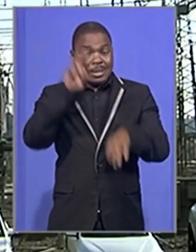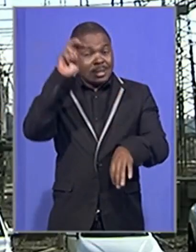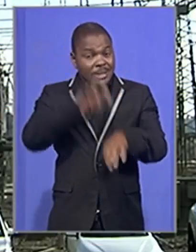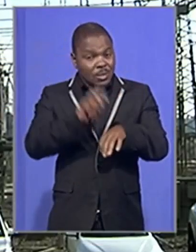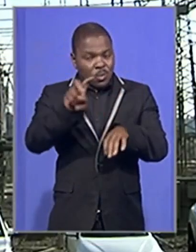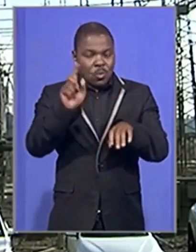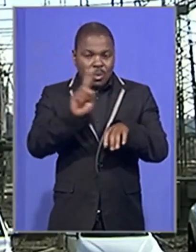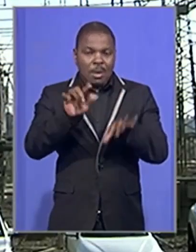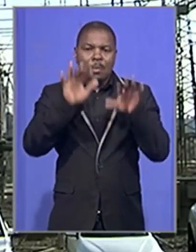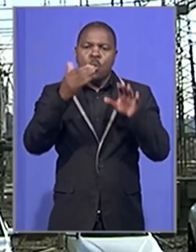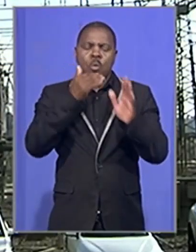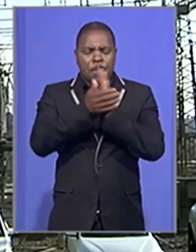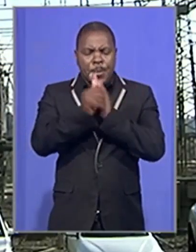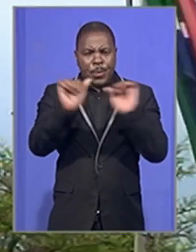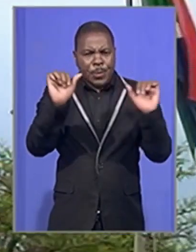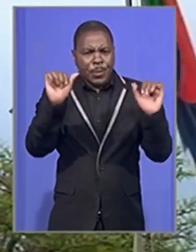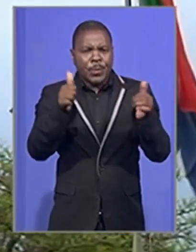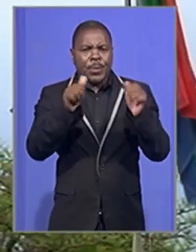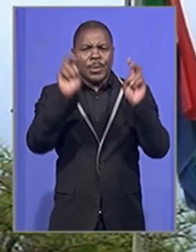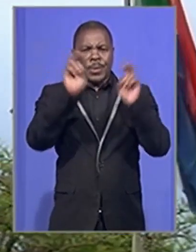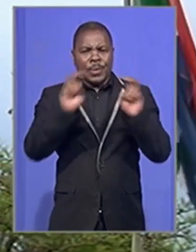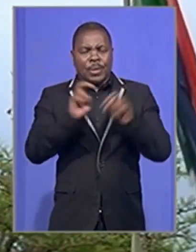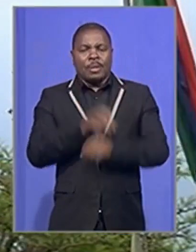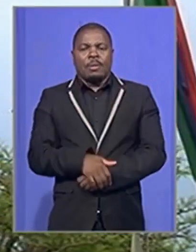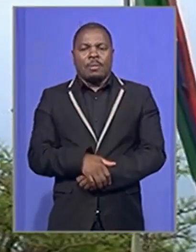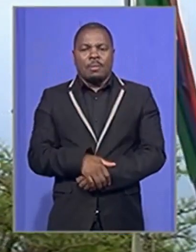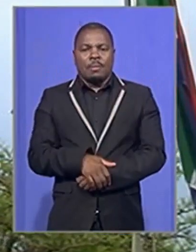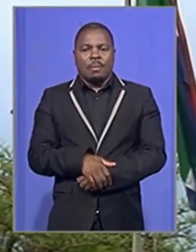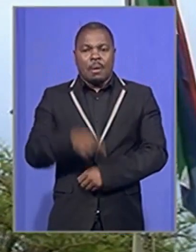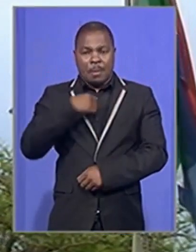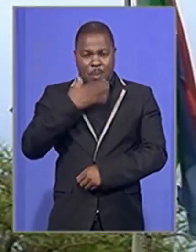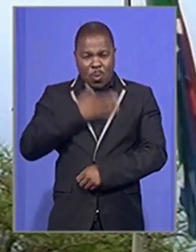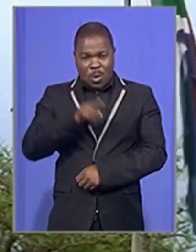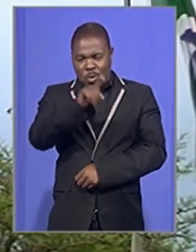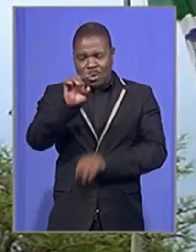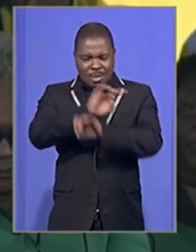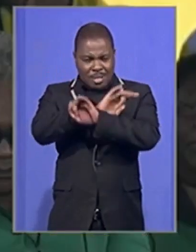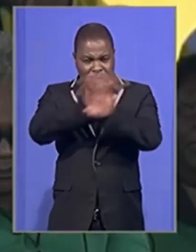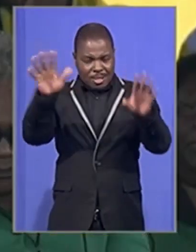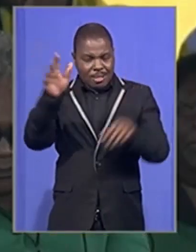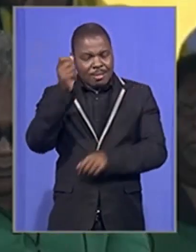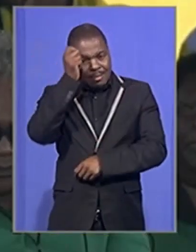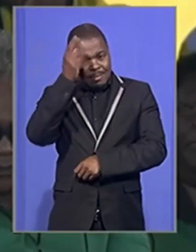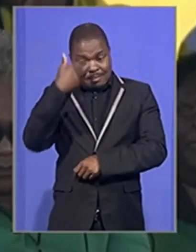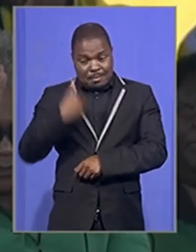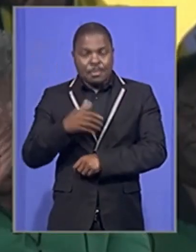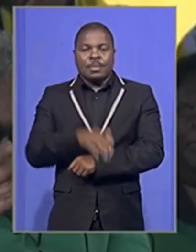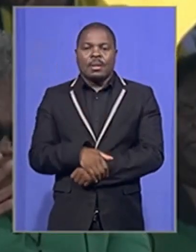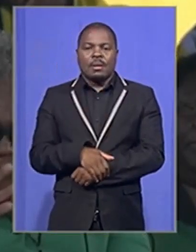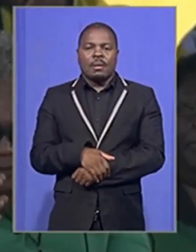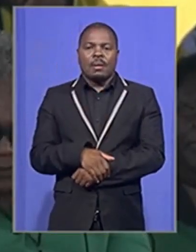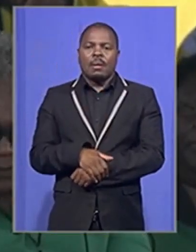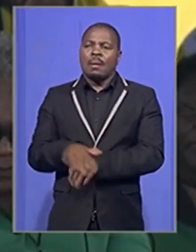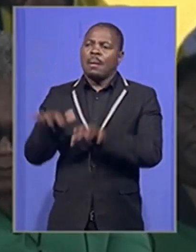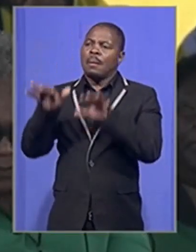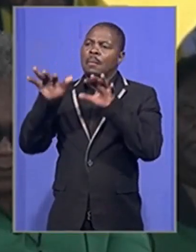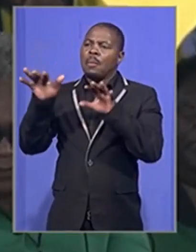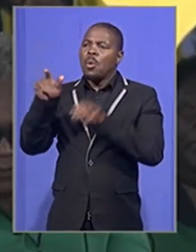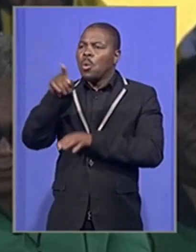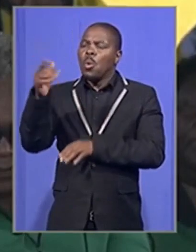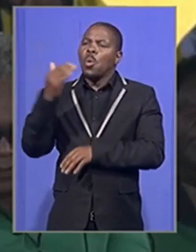tsebo le boiphihlelo ba energy. Ke batla le nkutlwe hantle hona mono re batla bano ba na